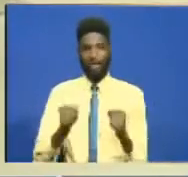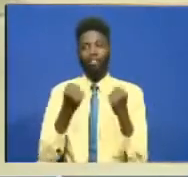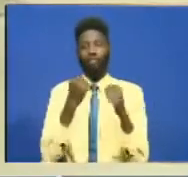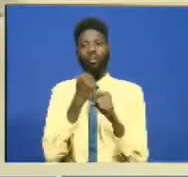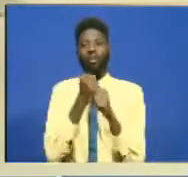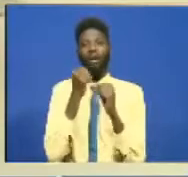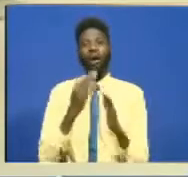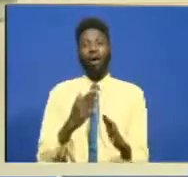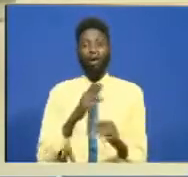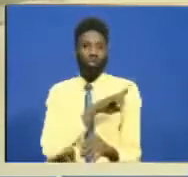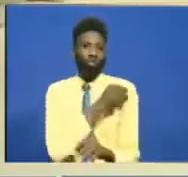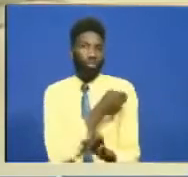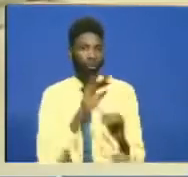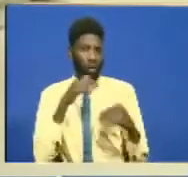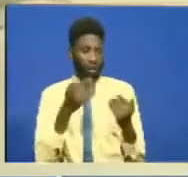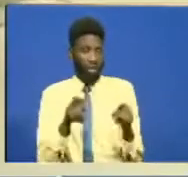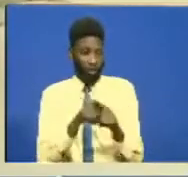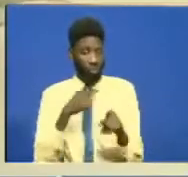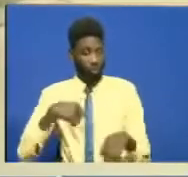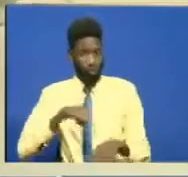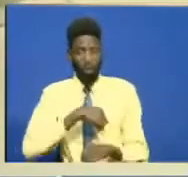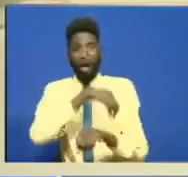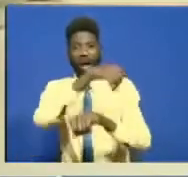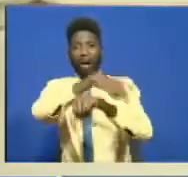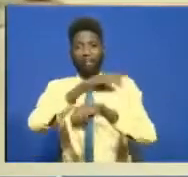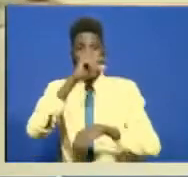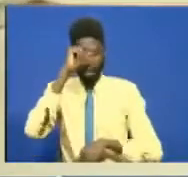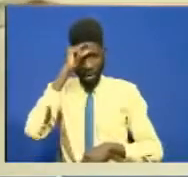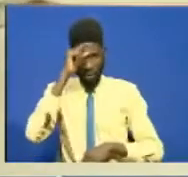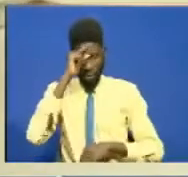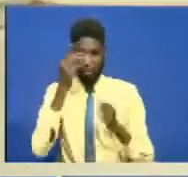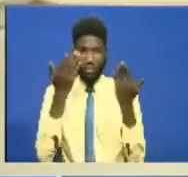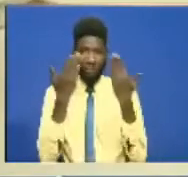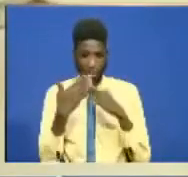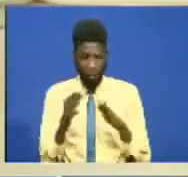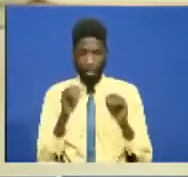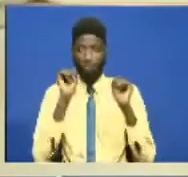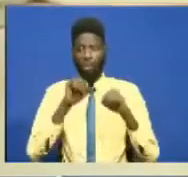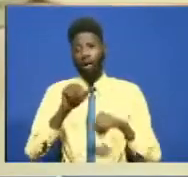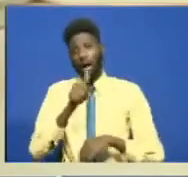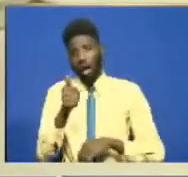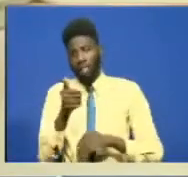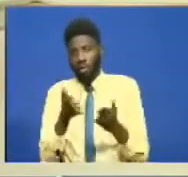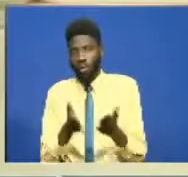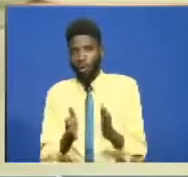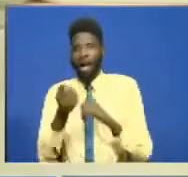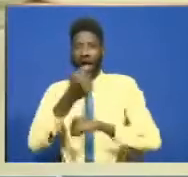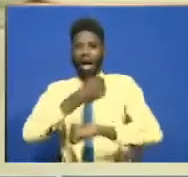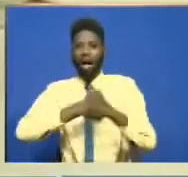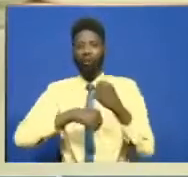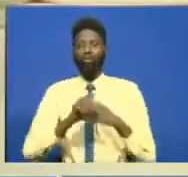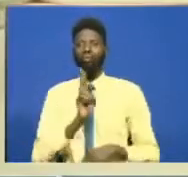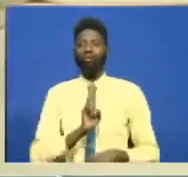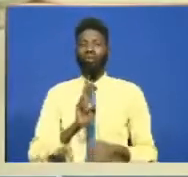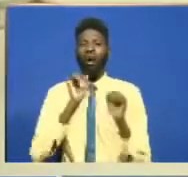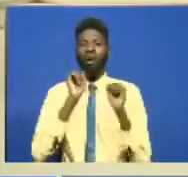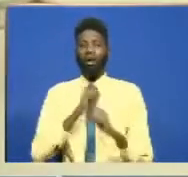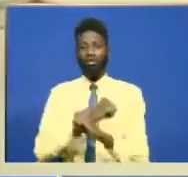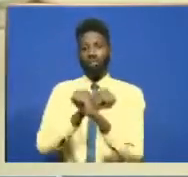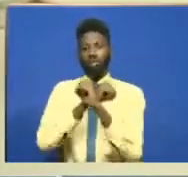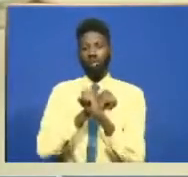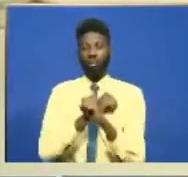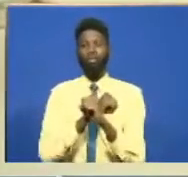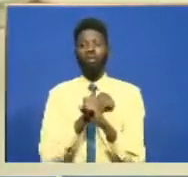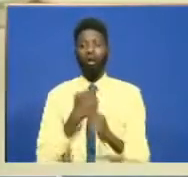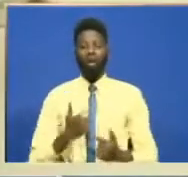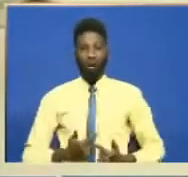government to ensure that we can be able to adopt certain practical measures that we can be able to safeguard the life of healthcare